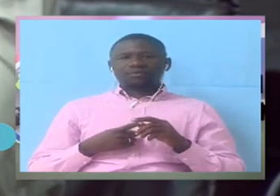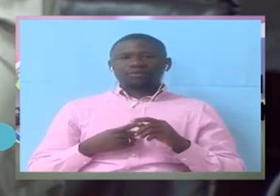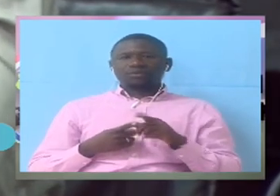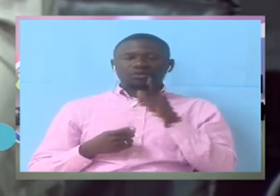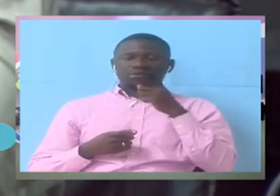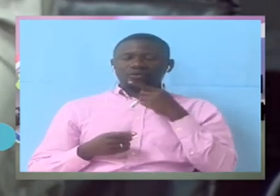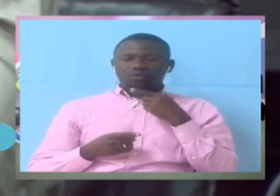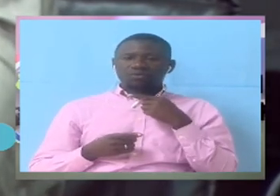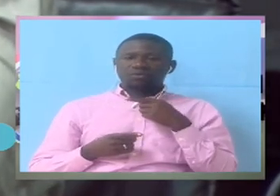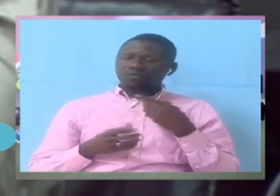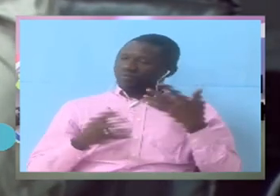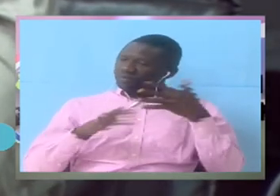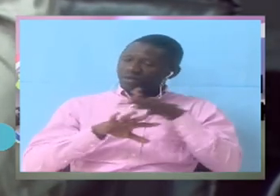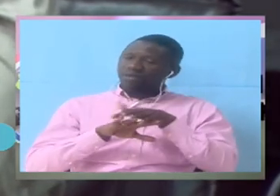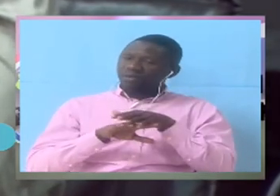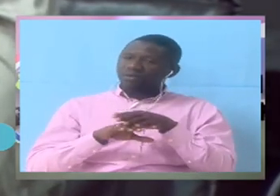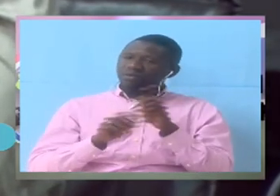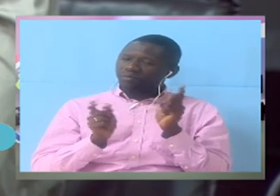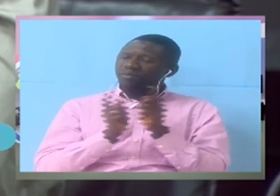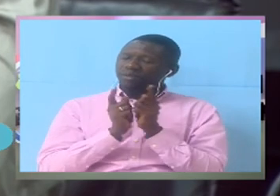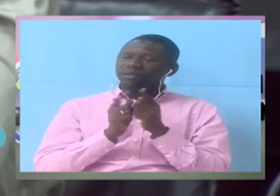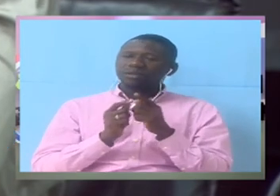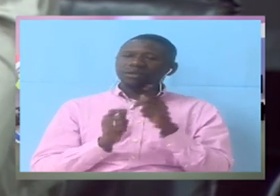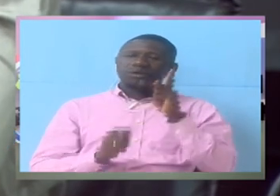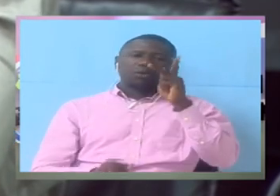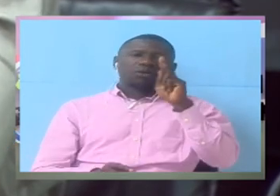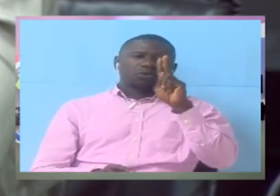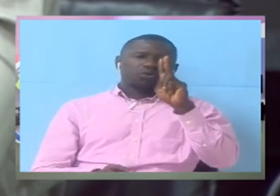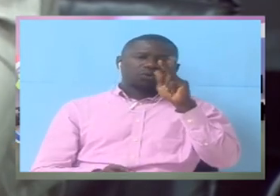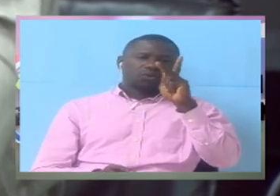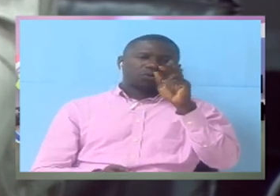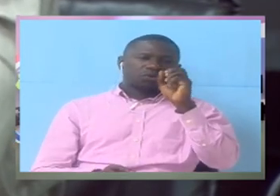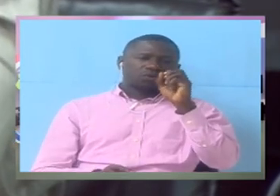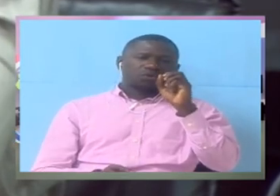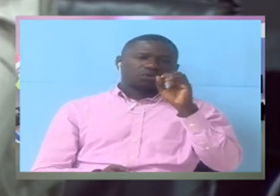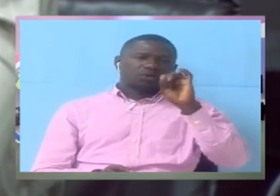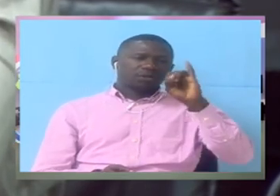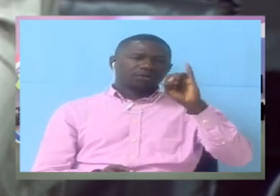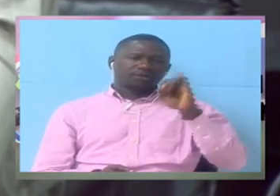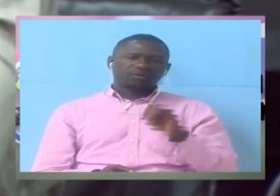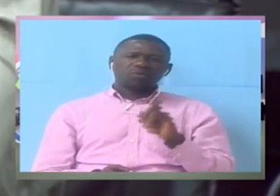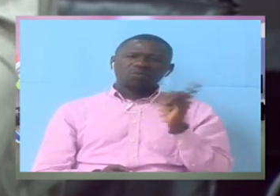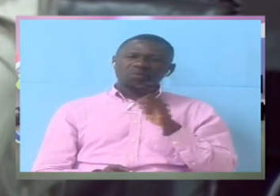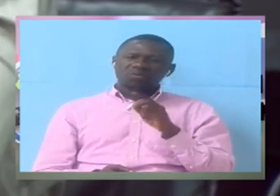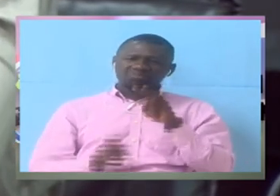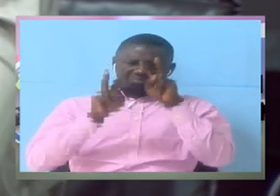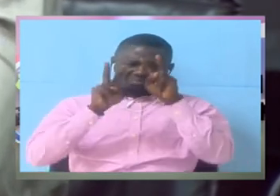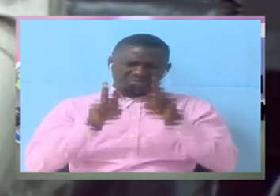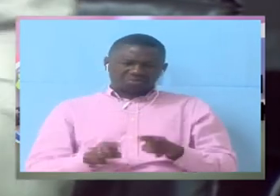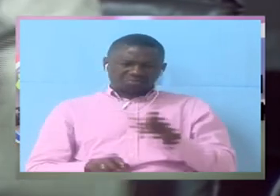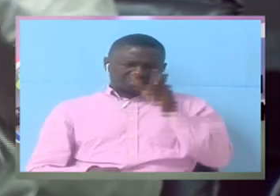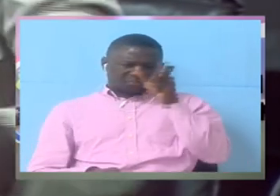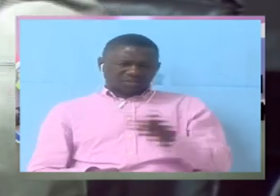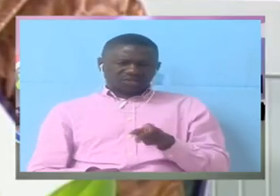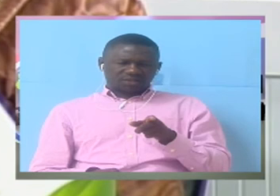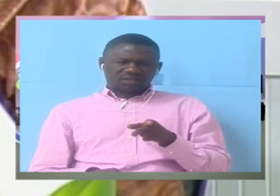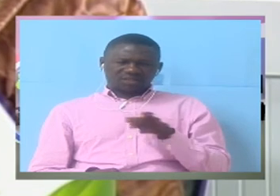you've interacted with Kukoi. What kind of person would you say he is? How would you describe him?